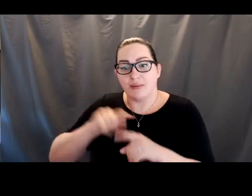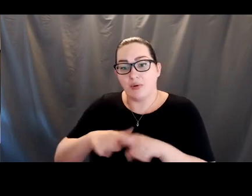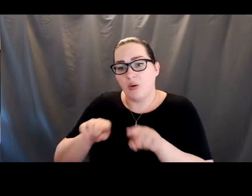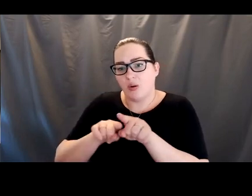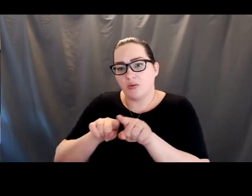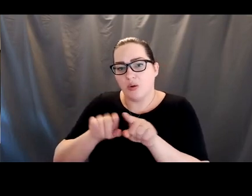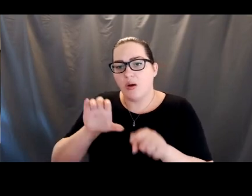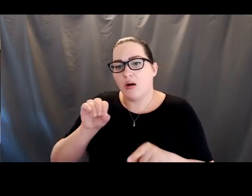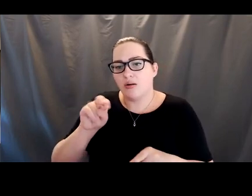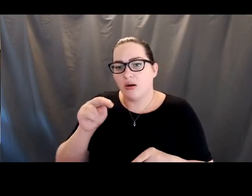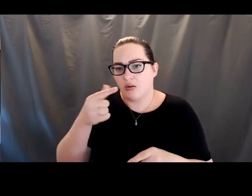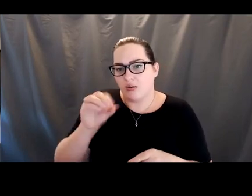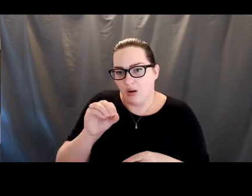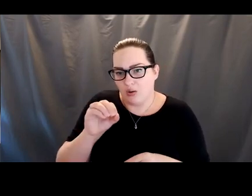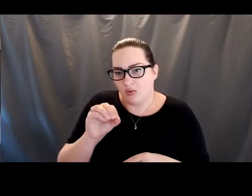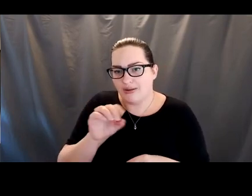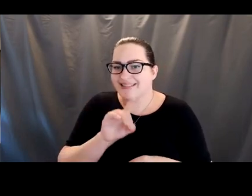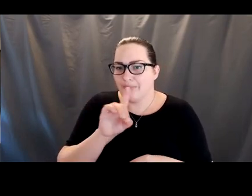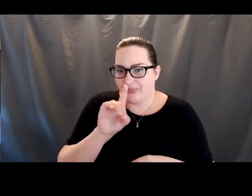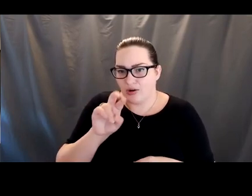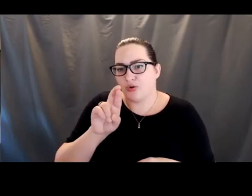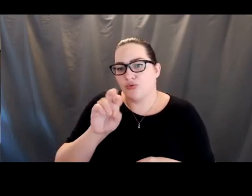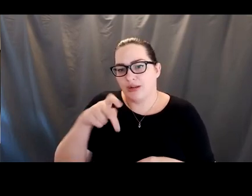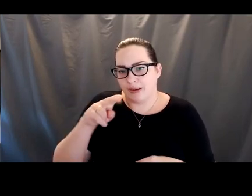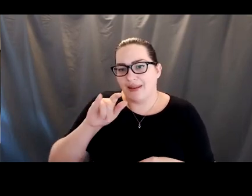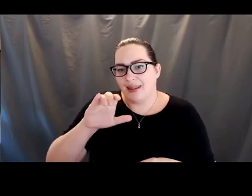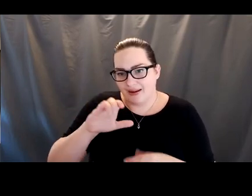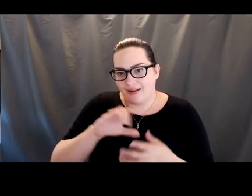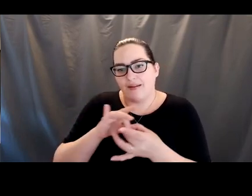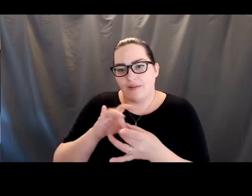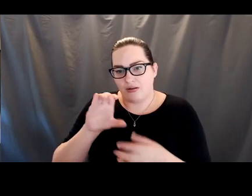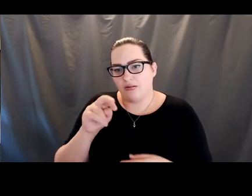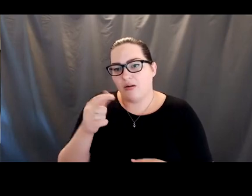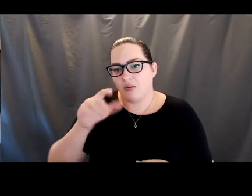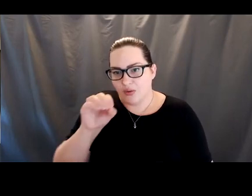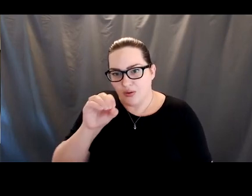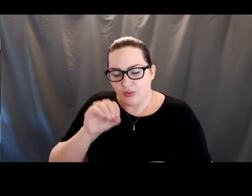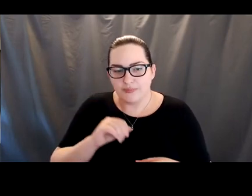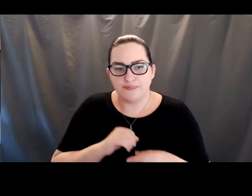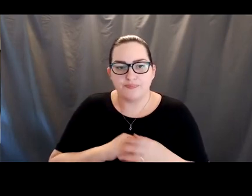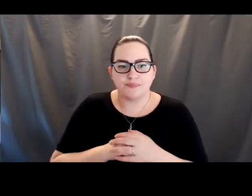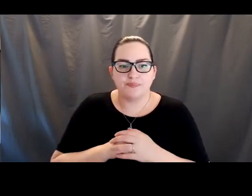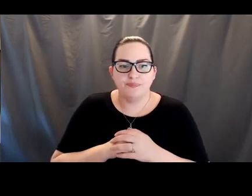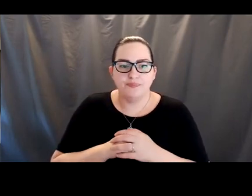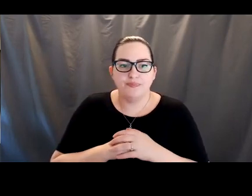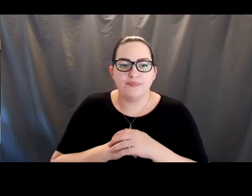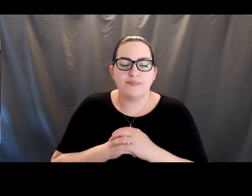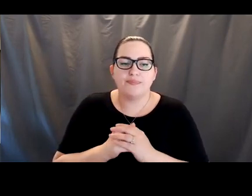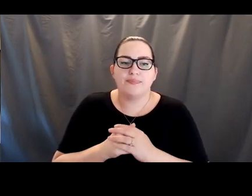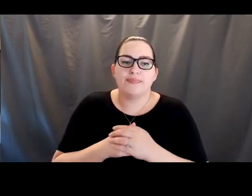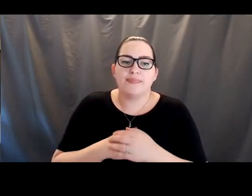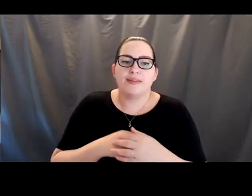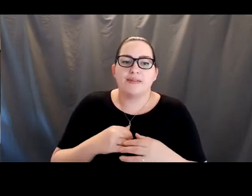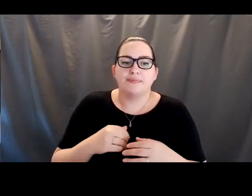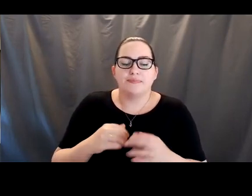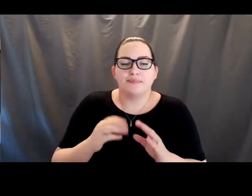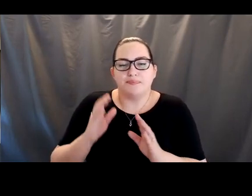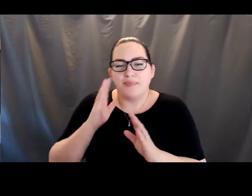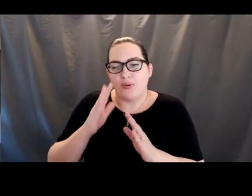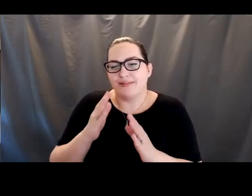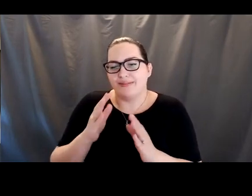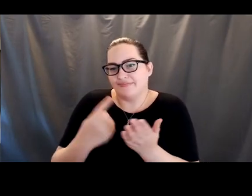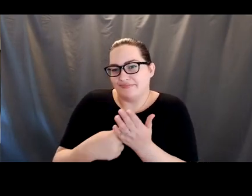a Democratic Republic of Congo, because there's also Republic of Congo. So this one, but I will get back to that. What